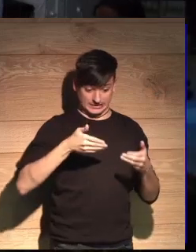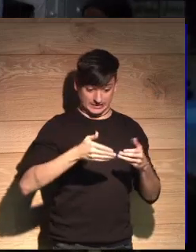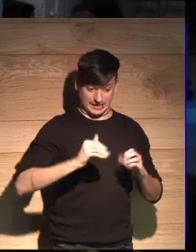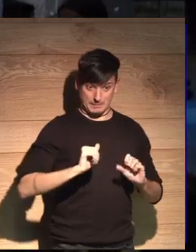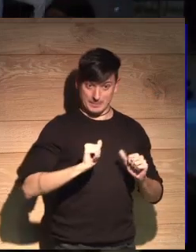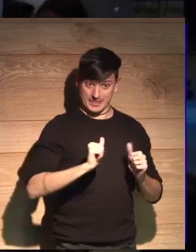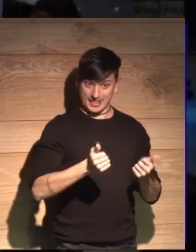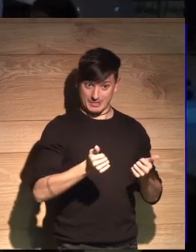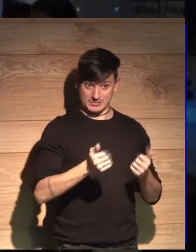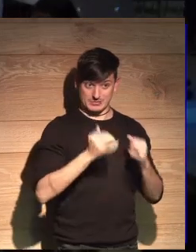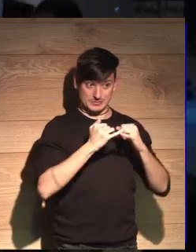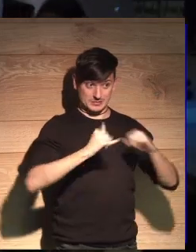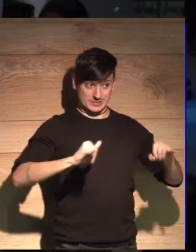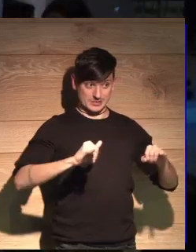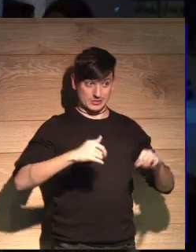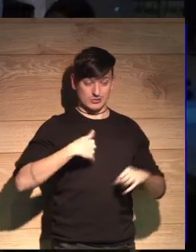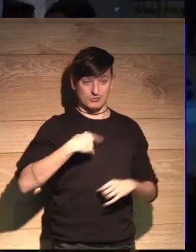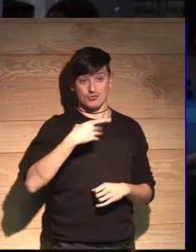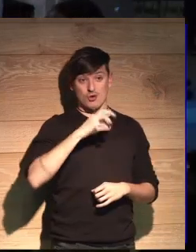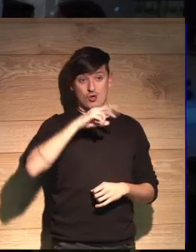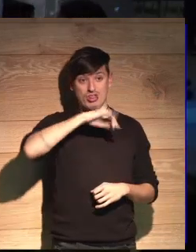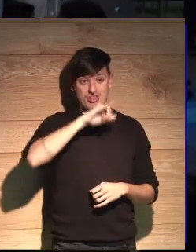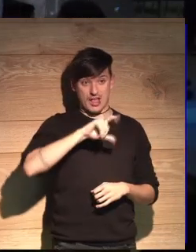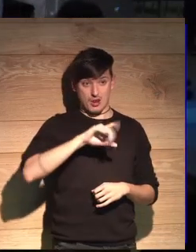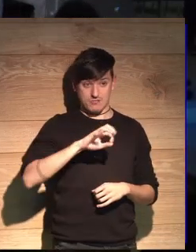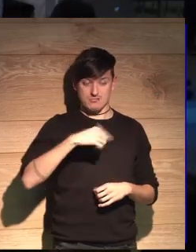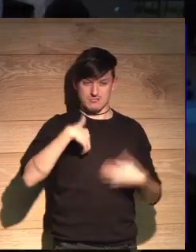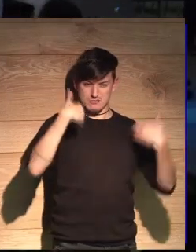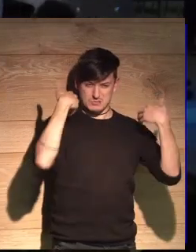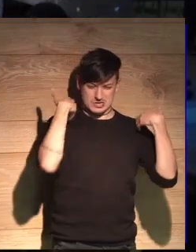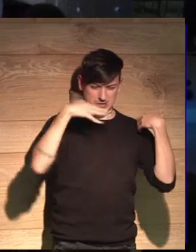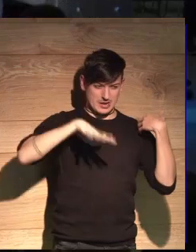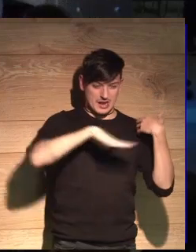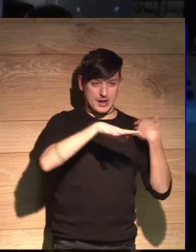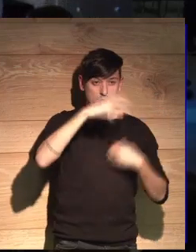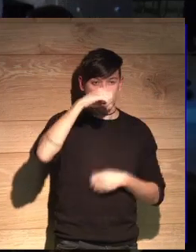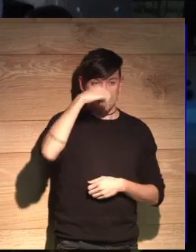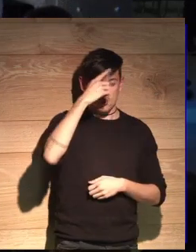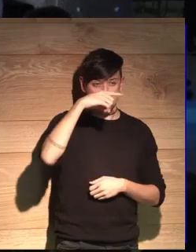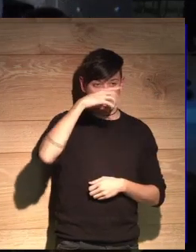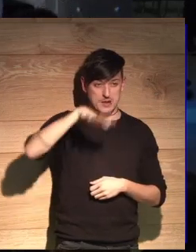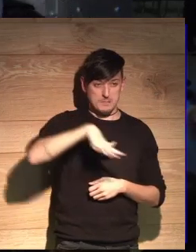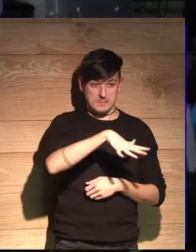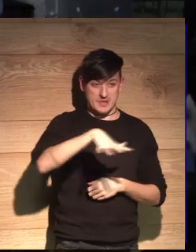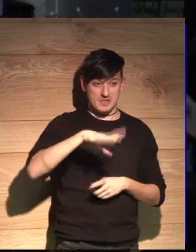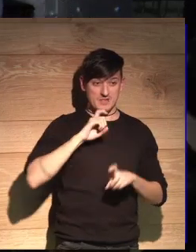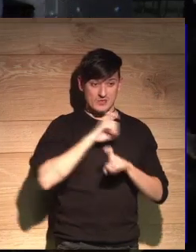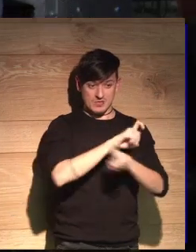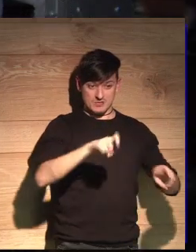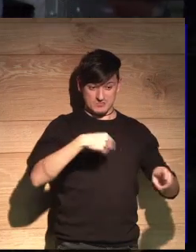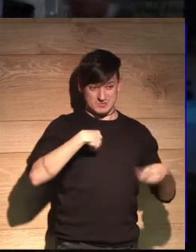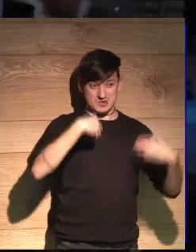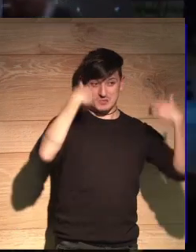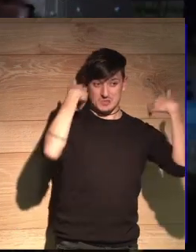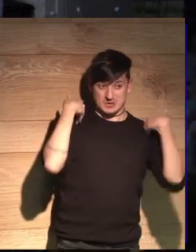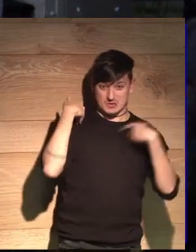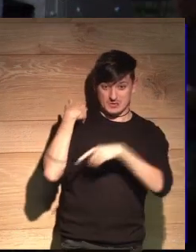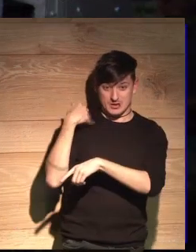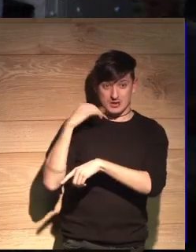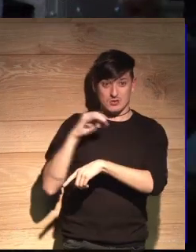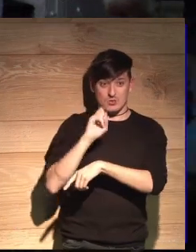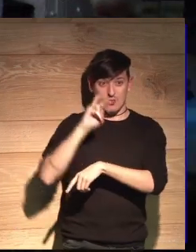We are going to start the event. I'm Pablo Gonzalo. I'm responsible for the cultural area and the foundation space,